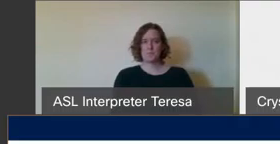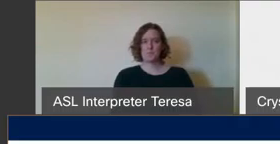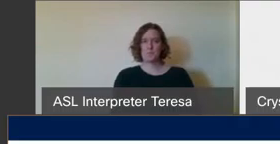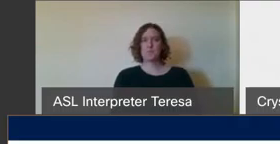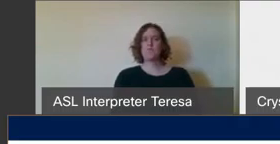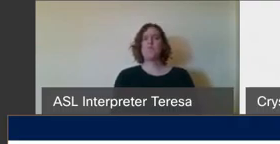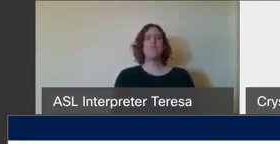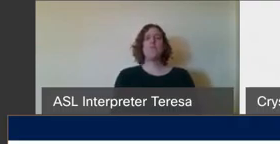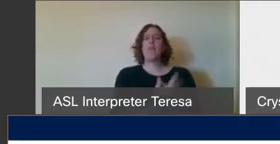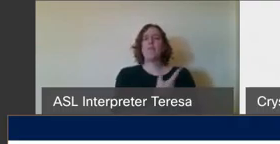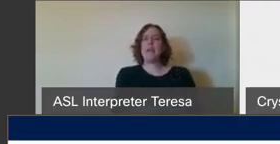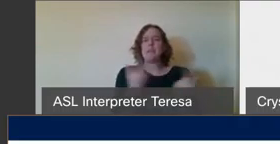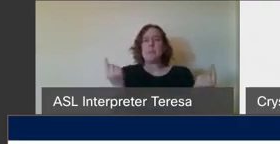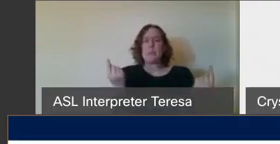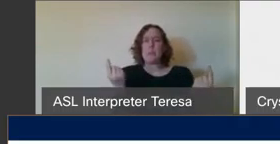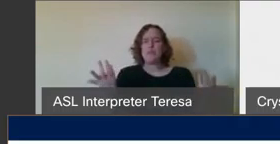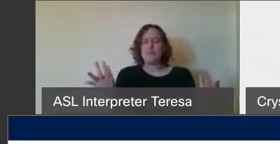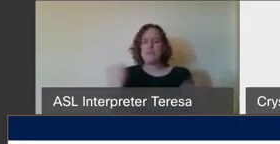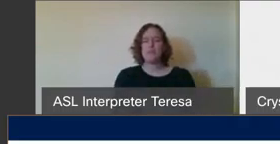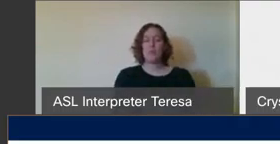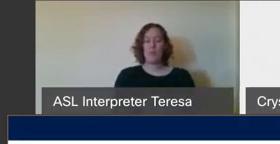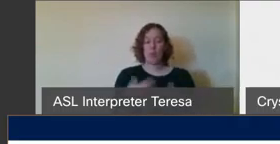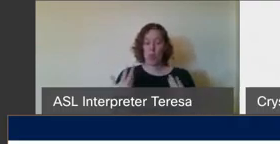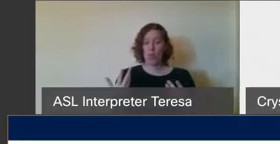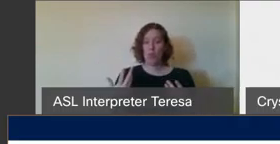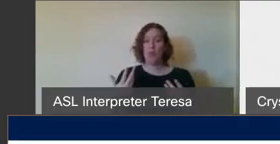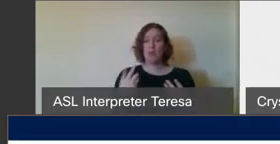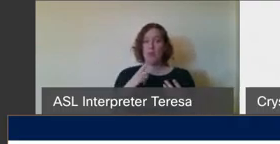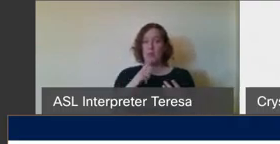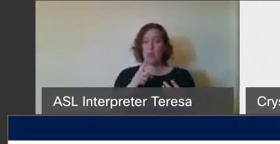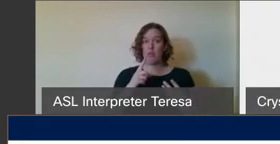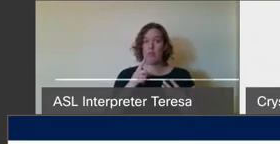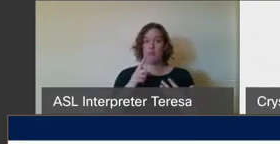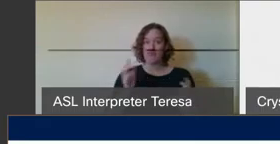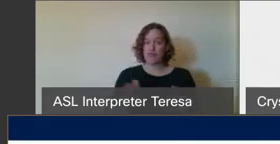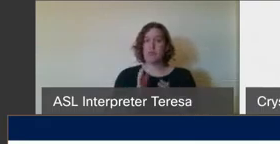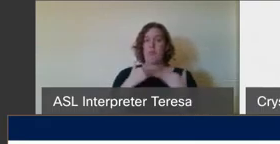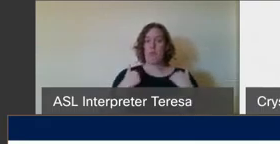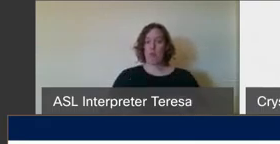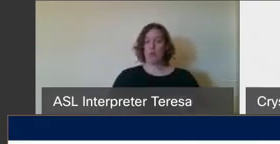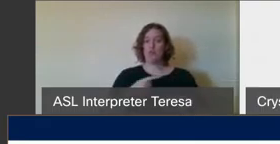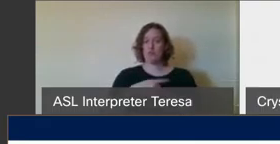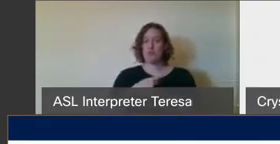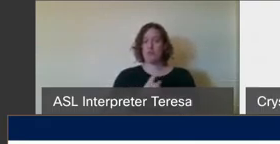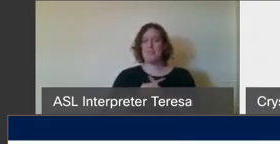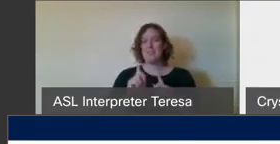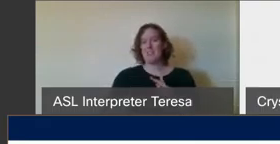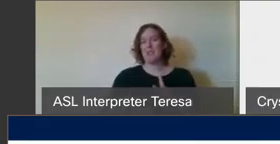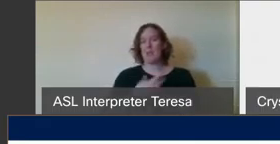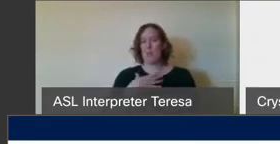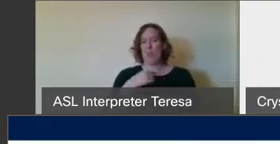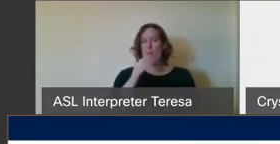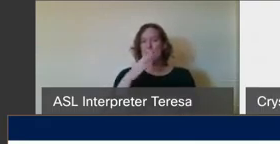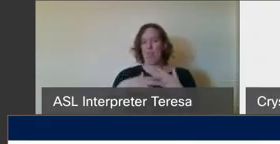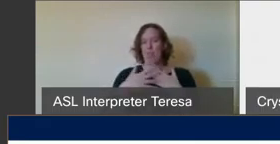So what does a vaccine do? Well, it stimulates the body to produce different types of white blood cells